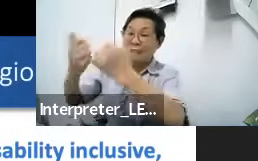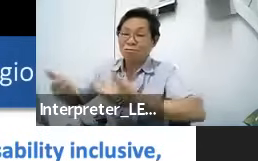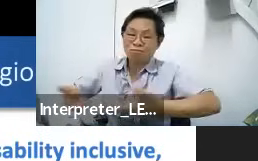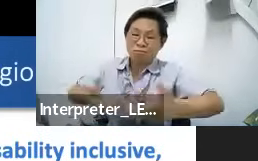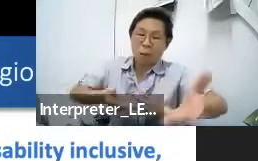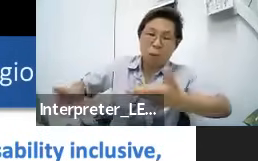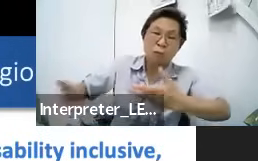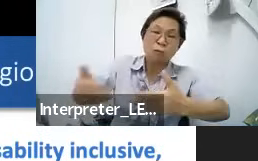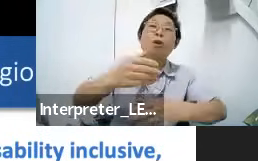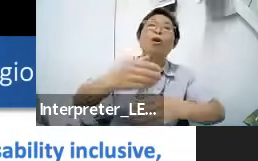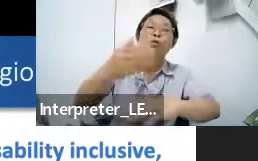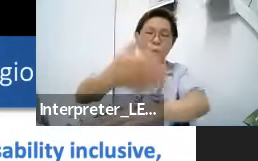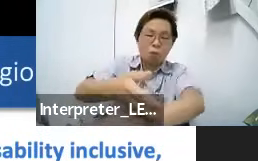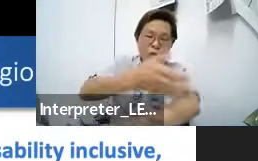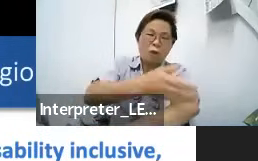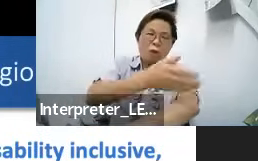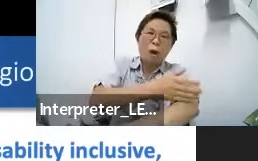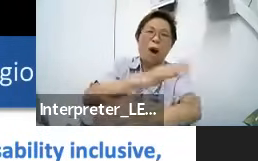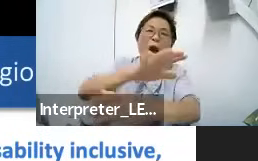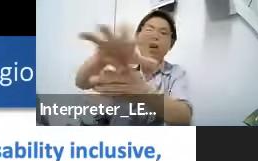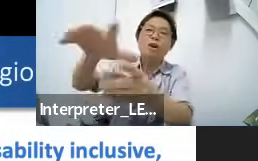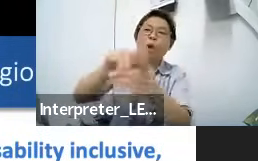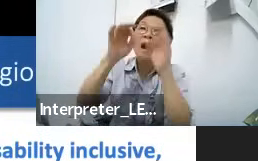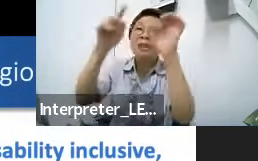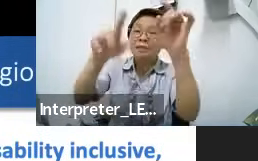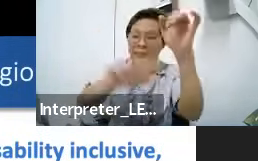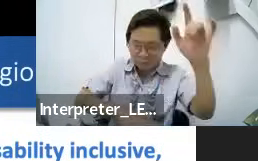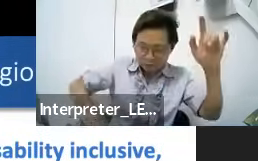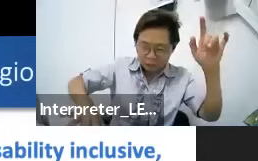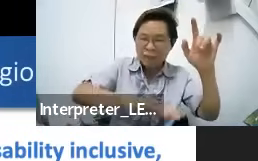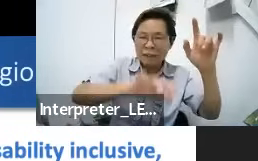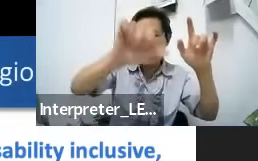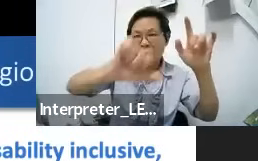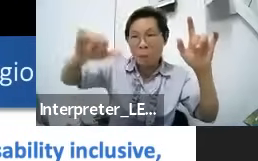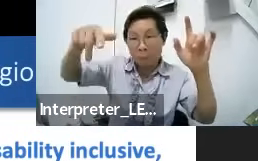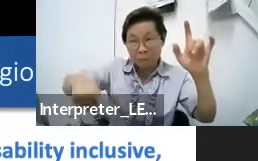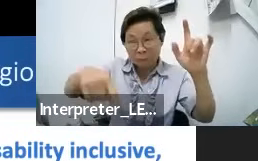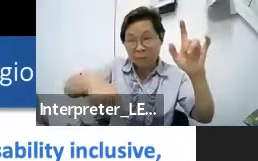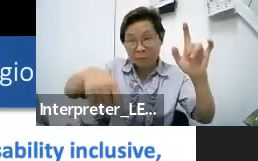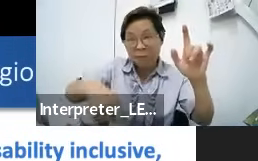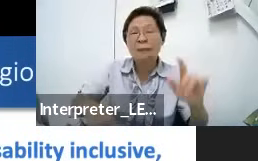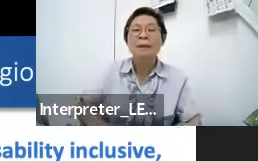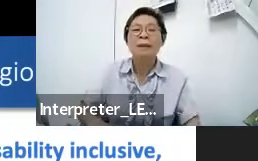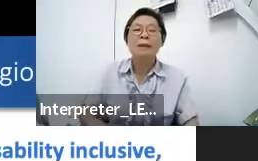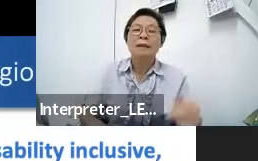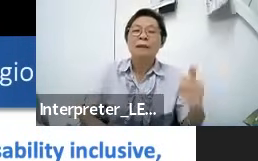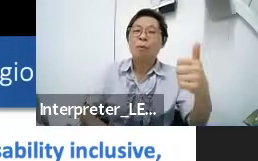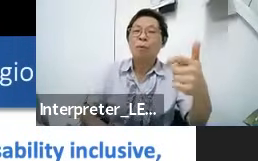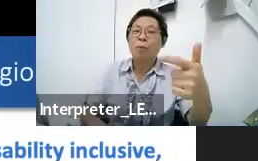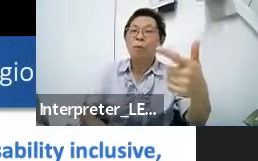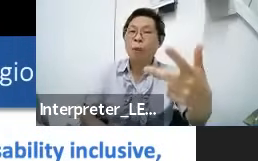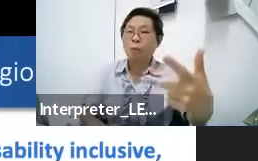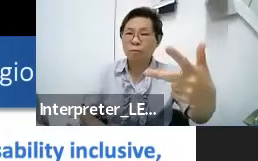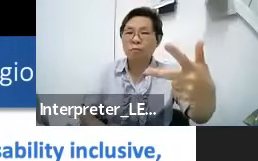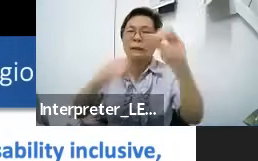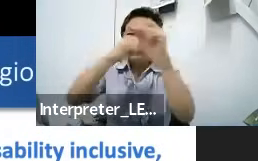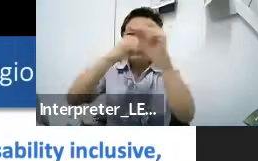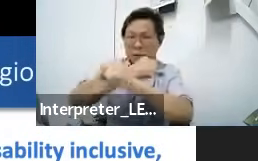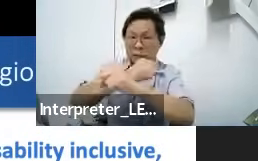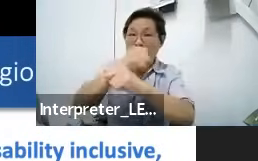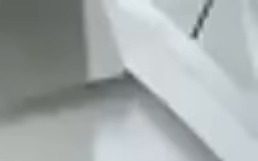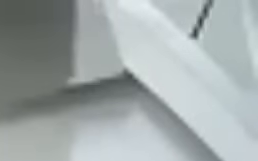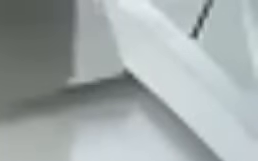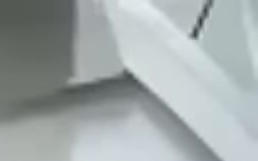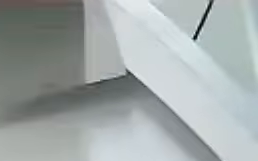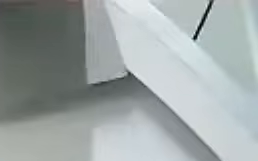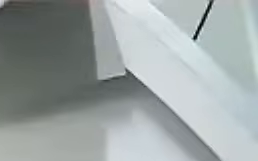to advance the inclusive education in the region. So these are the key challenges that I will leave here for now, and I will come back to